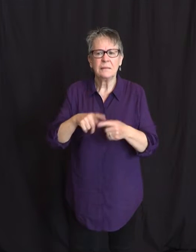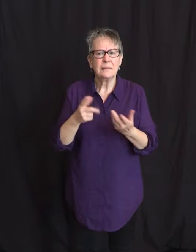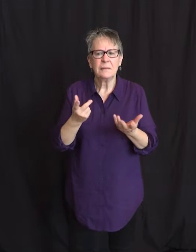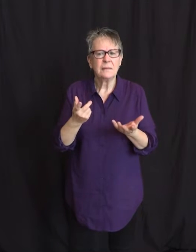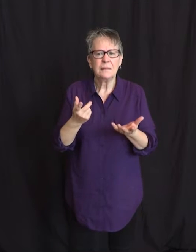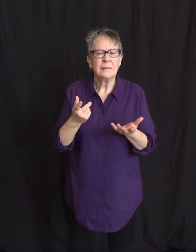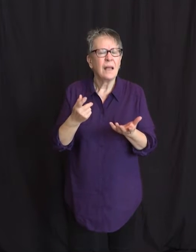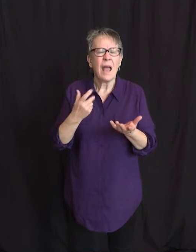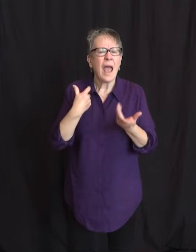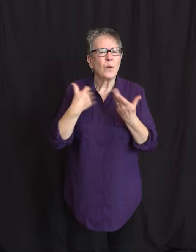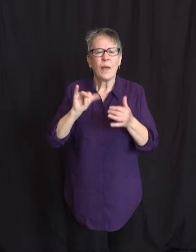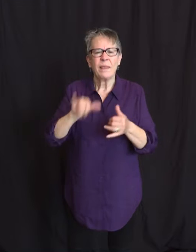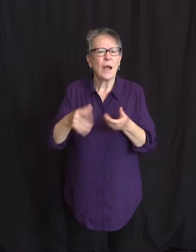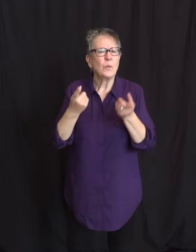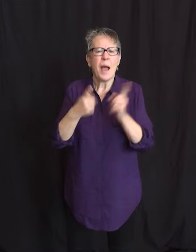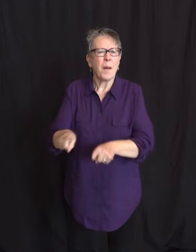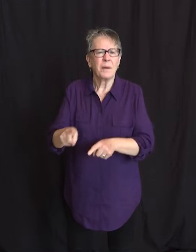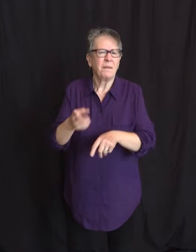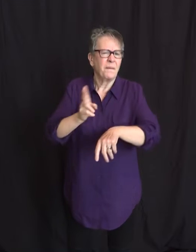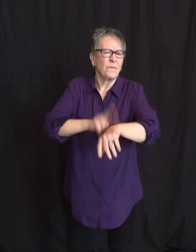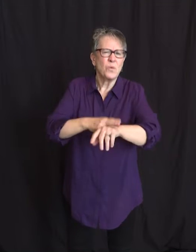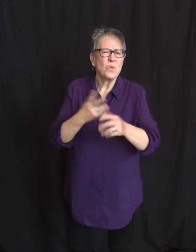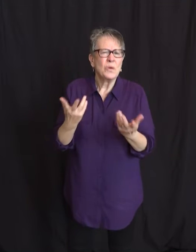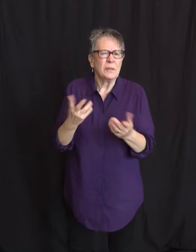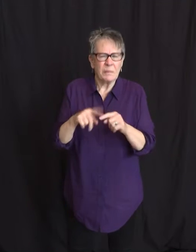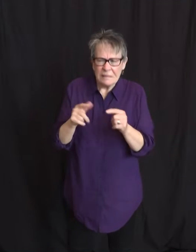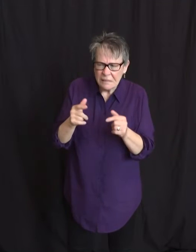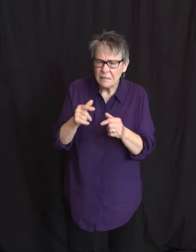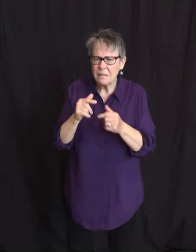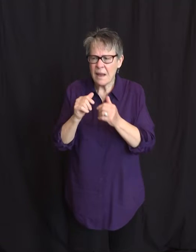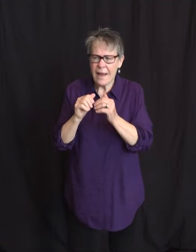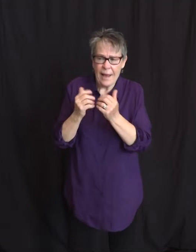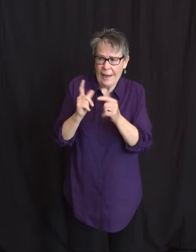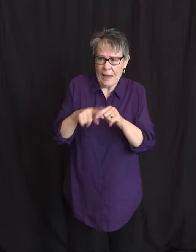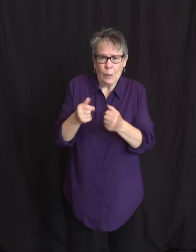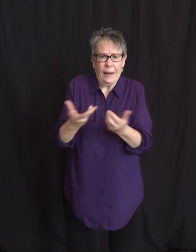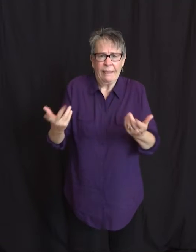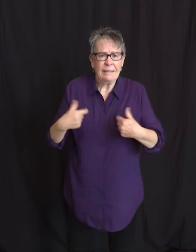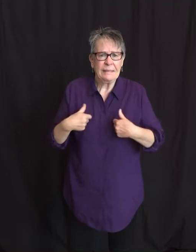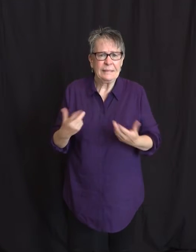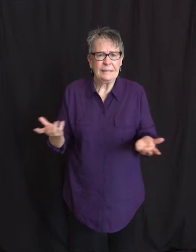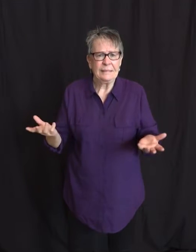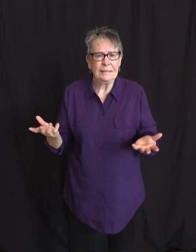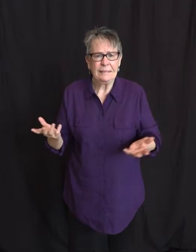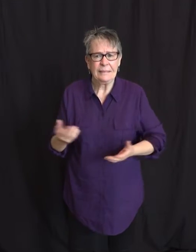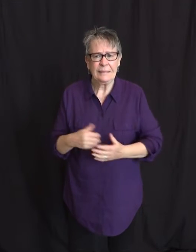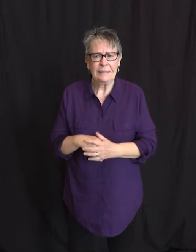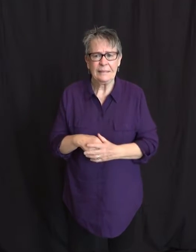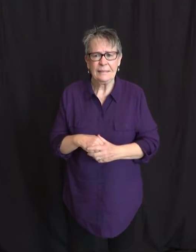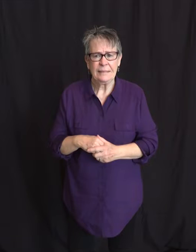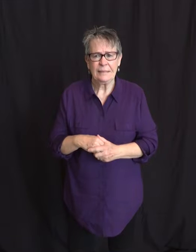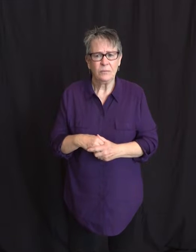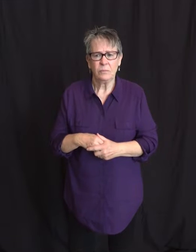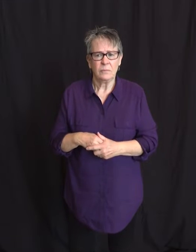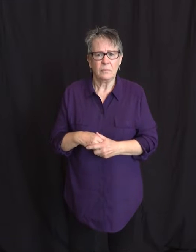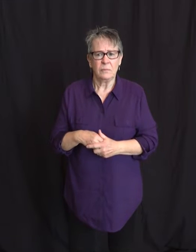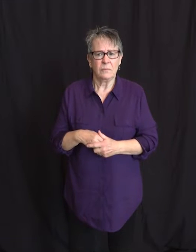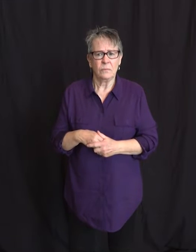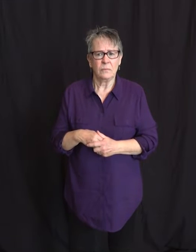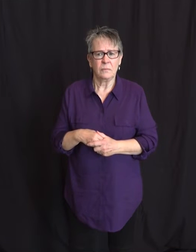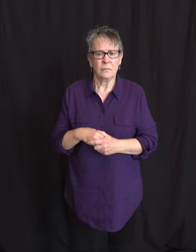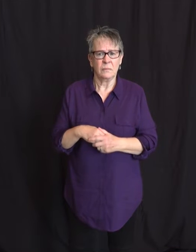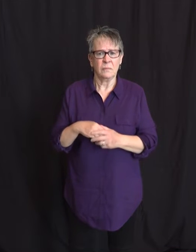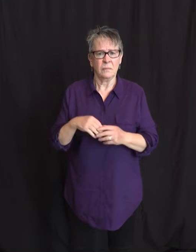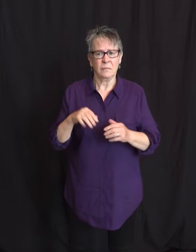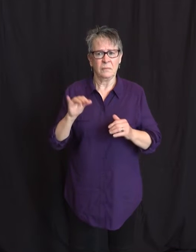want, while we're fighting this war, democracy and other things have to go on, so we take that very seriously, but